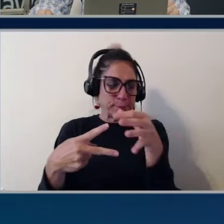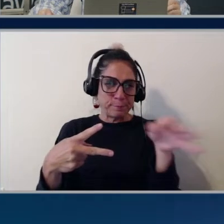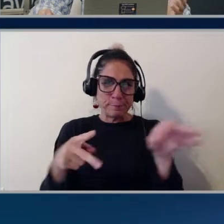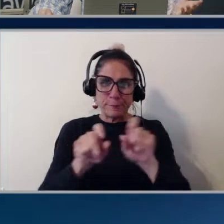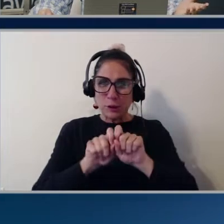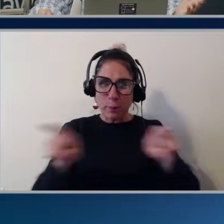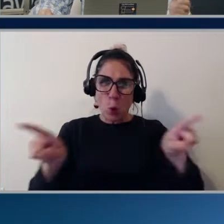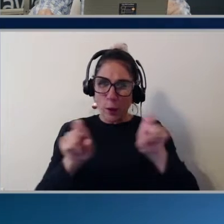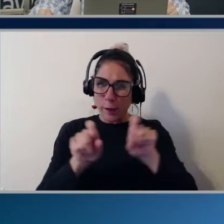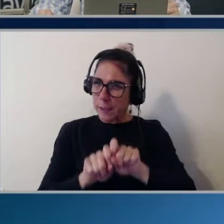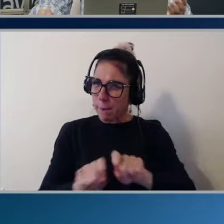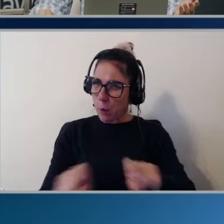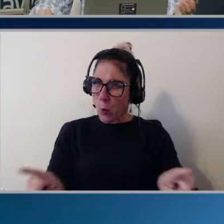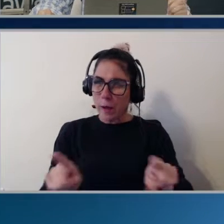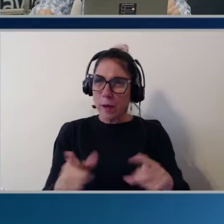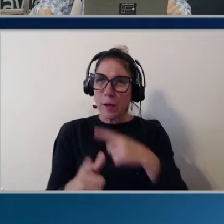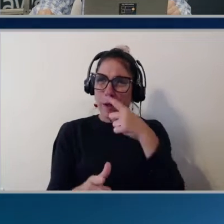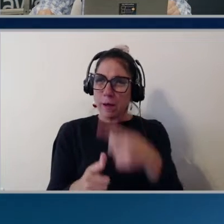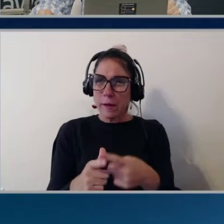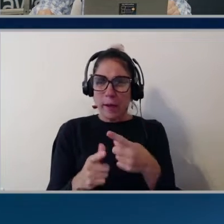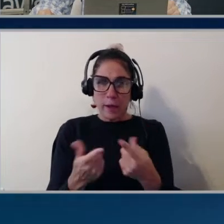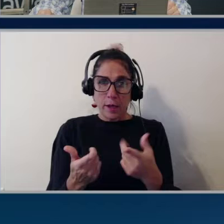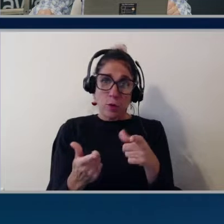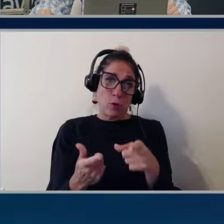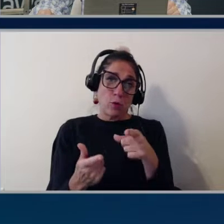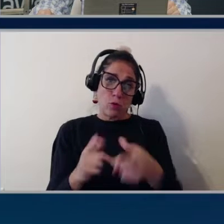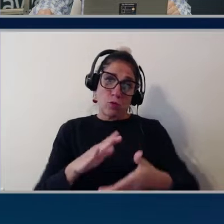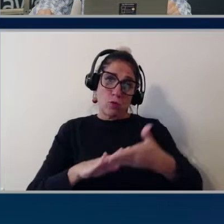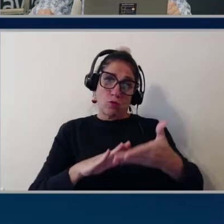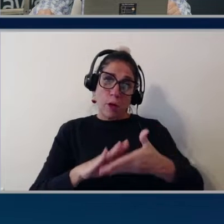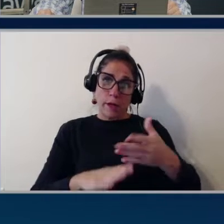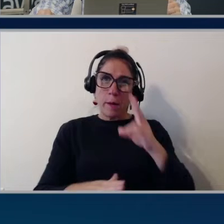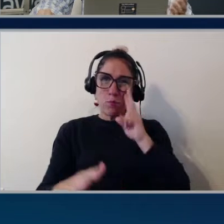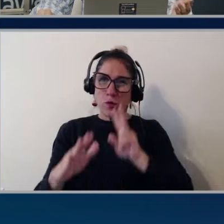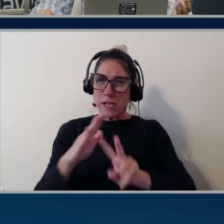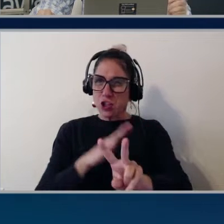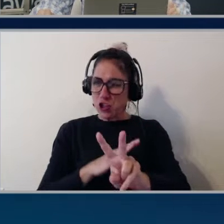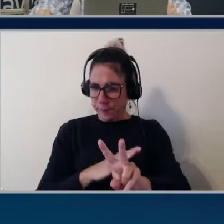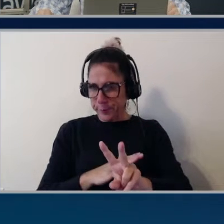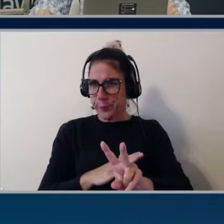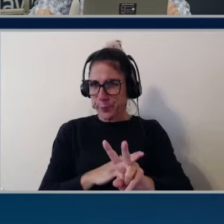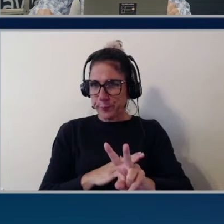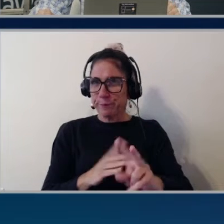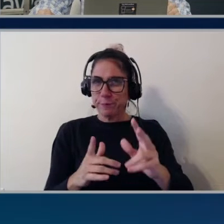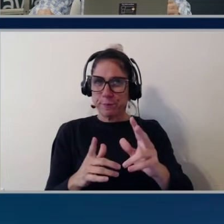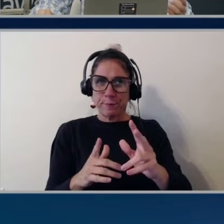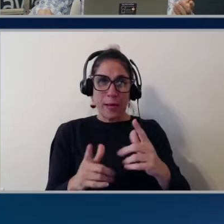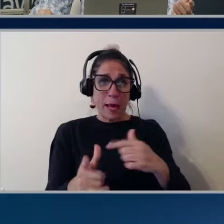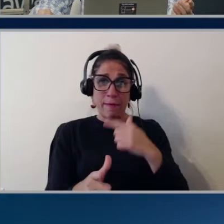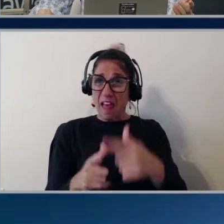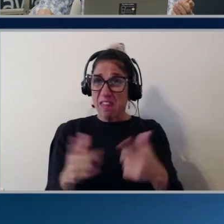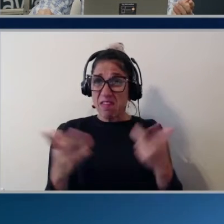deploy. And then you just basically run the prediction, and that's it. Really simple.